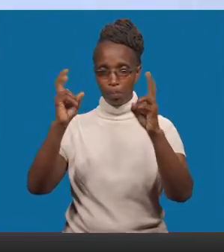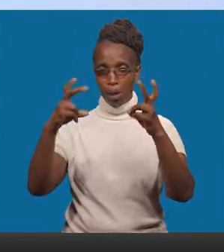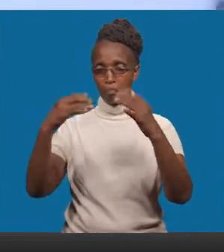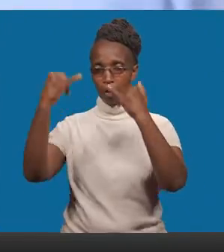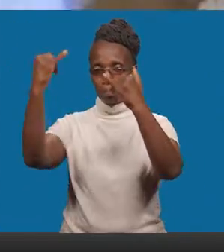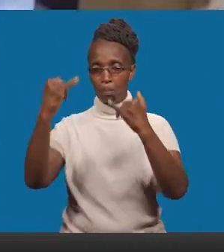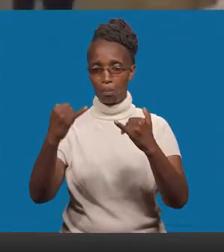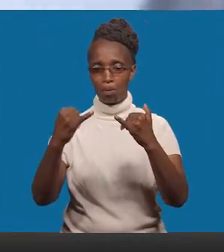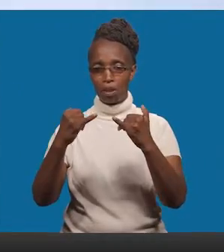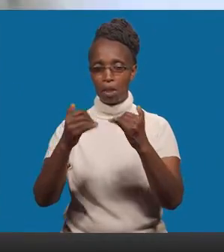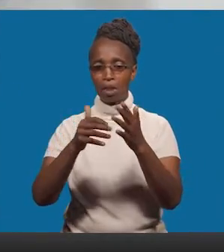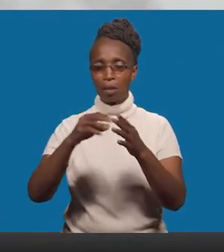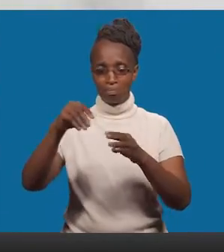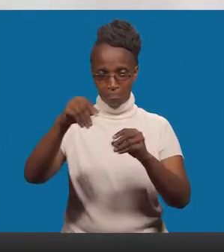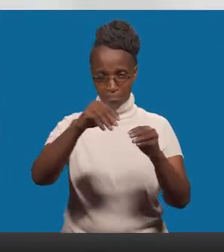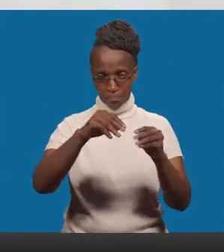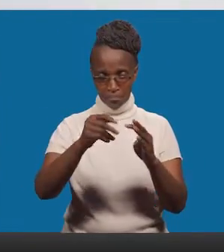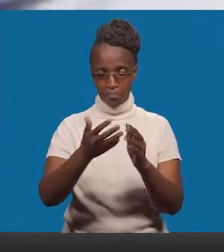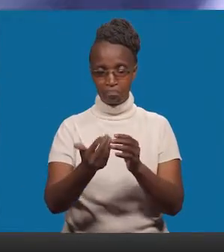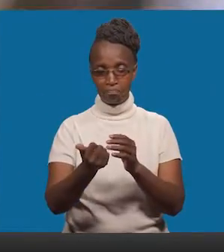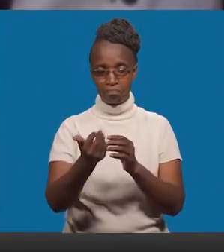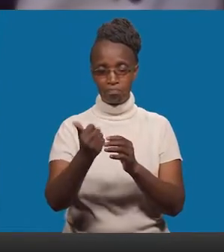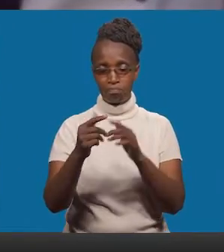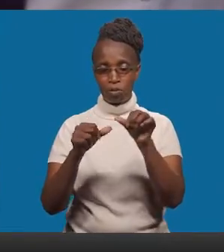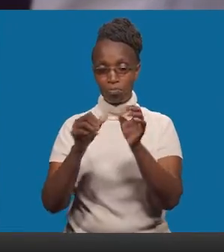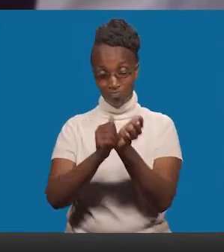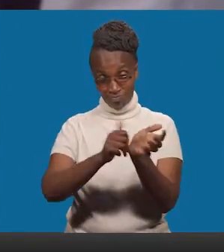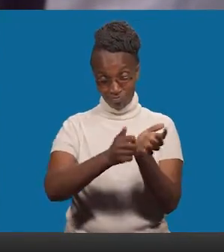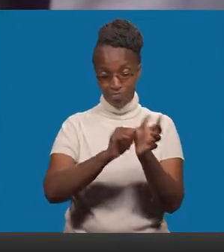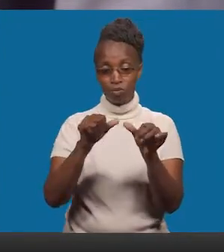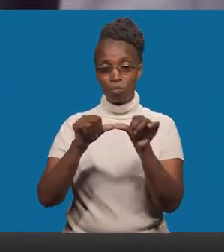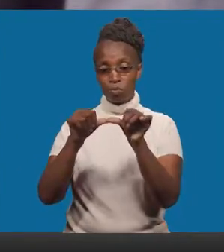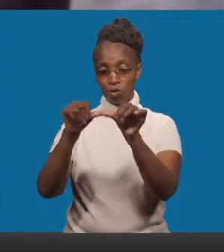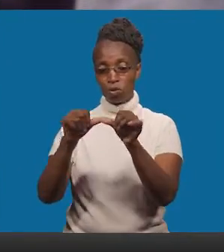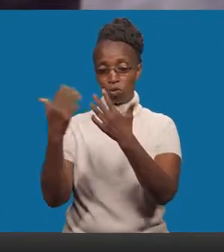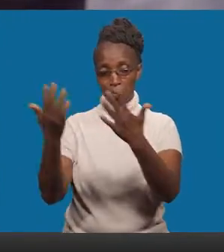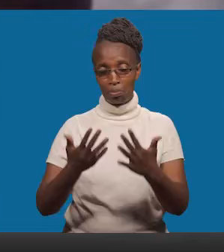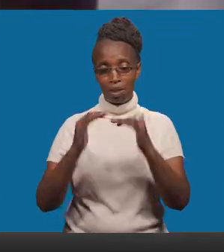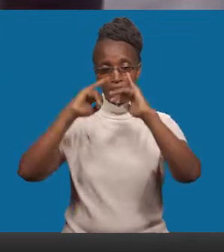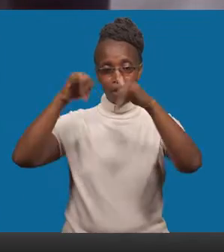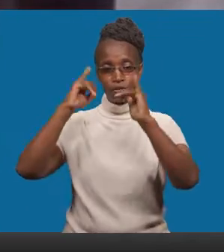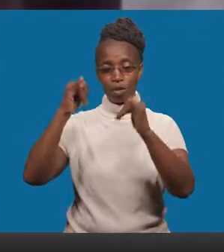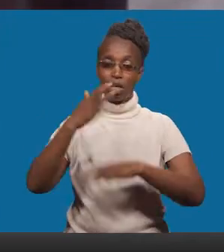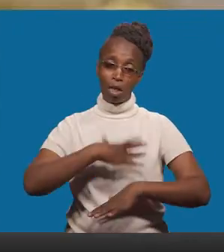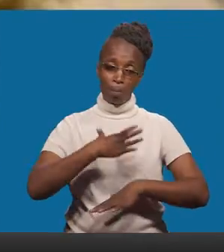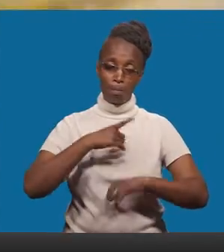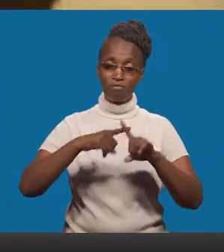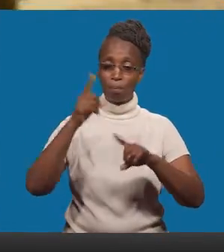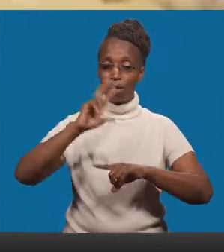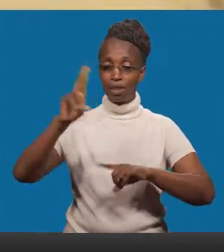Swala la uagizaji wa mahindi kutoka nchi za kigeni ikiendelea kuwaka moto, viongozi kutoka eneo la bonde la